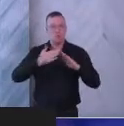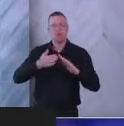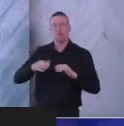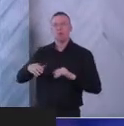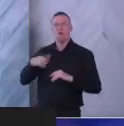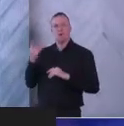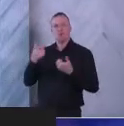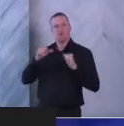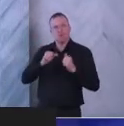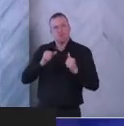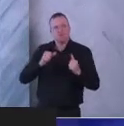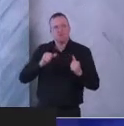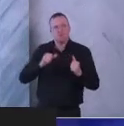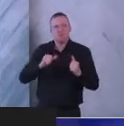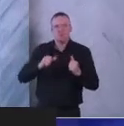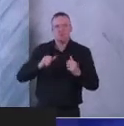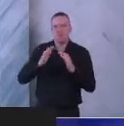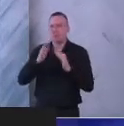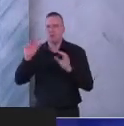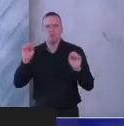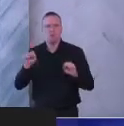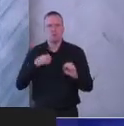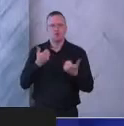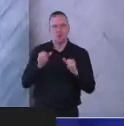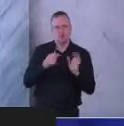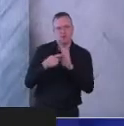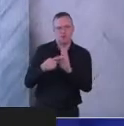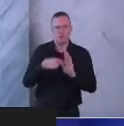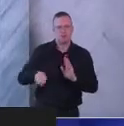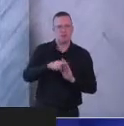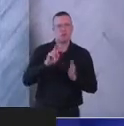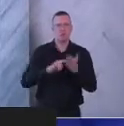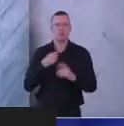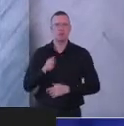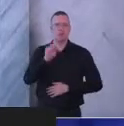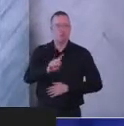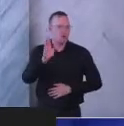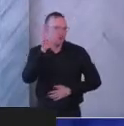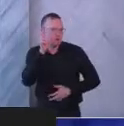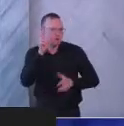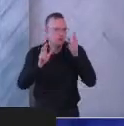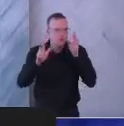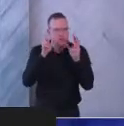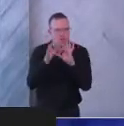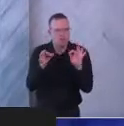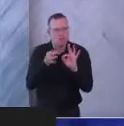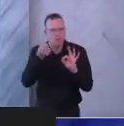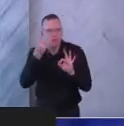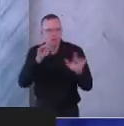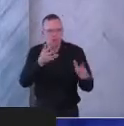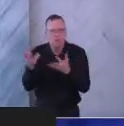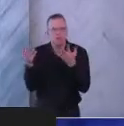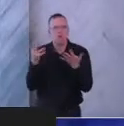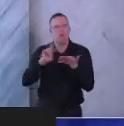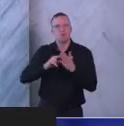I've always tried my best to be there to listen, to properly represent all the views of all people